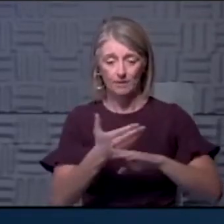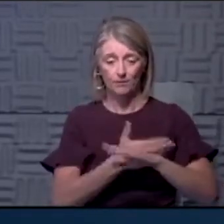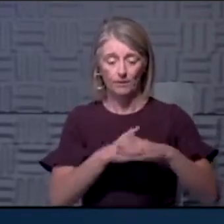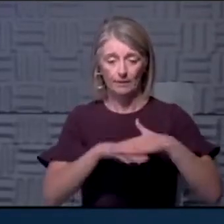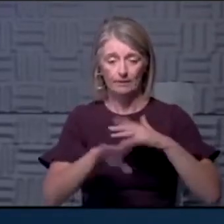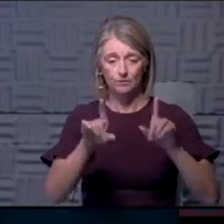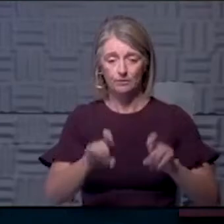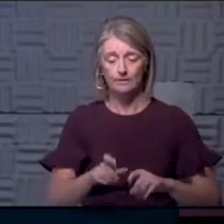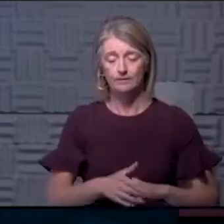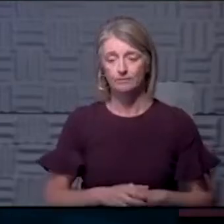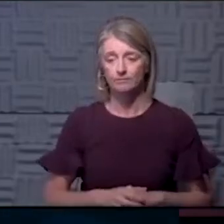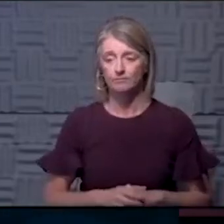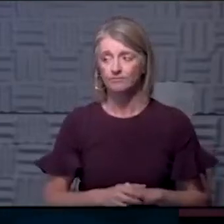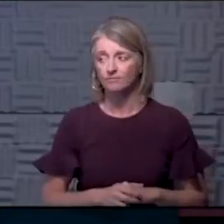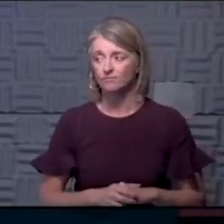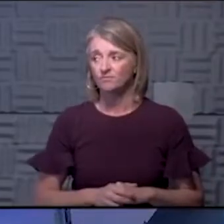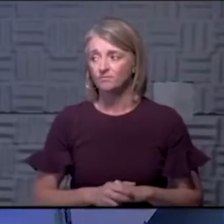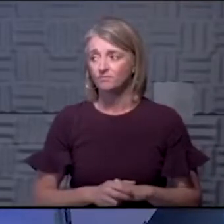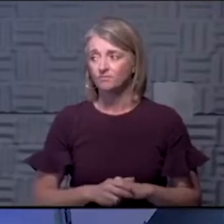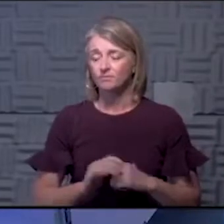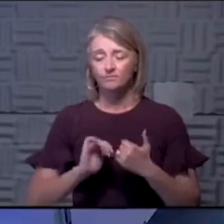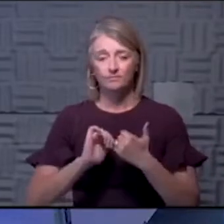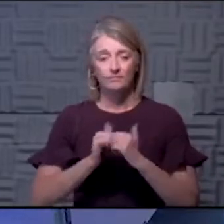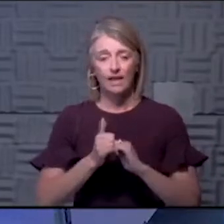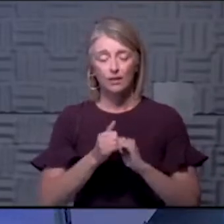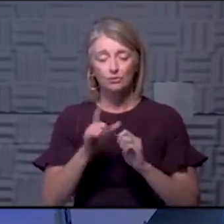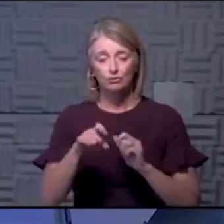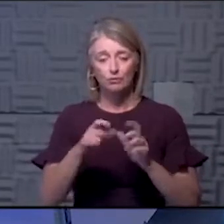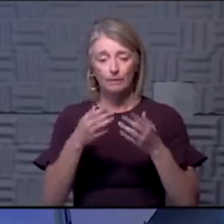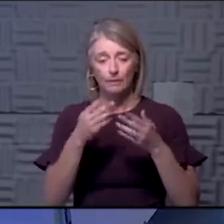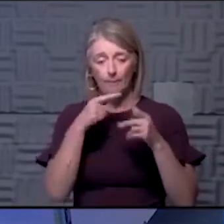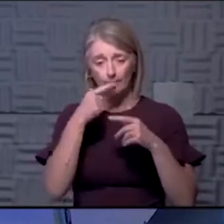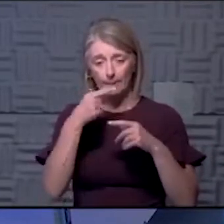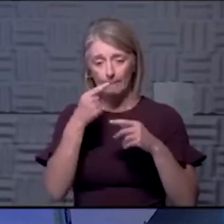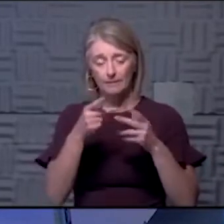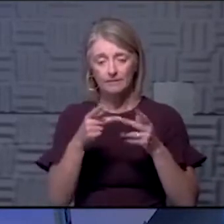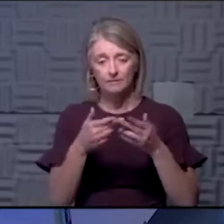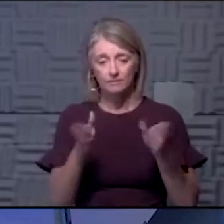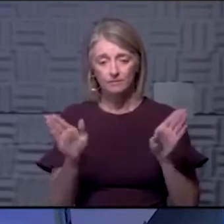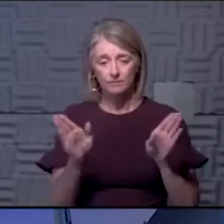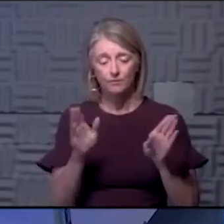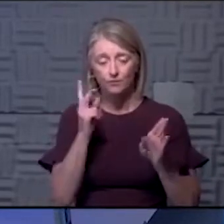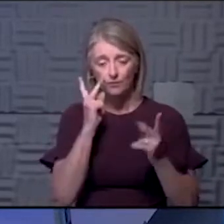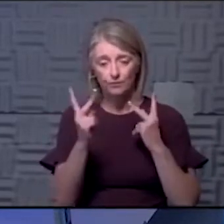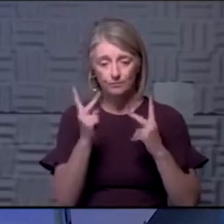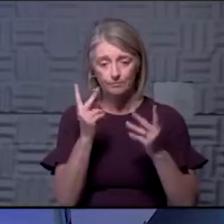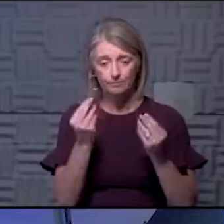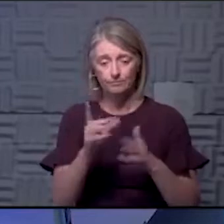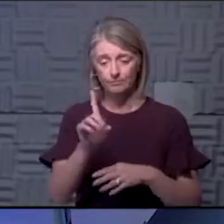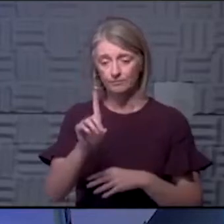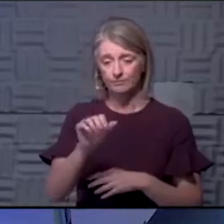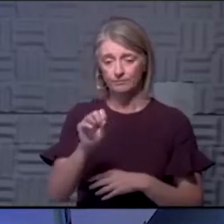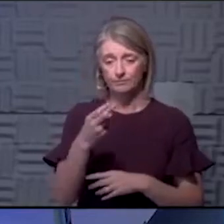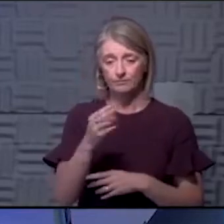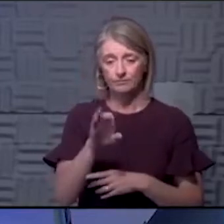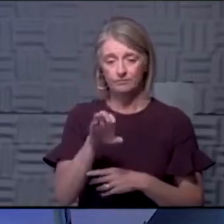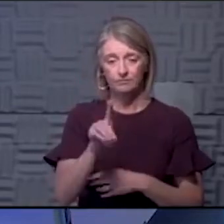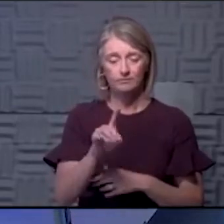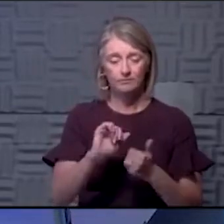their sample. Chris, how should the public view the information, or Chancellor, how should the public view the information on the dashboard, and